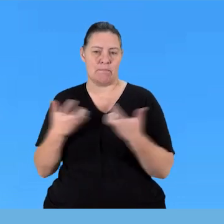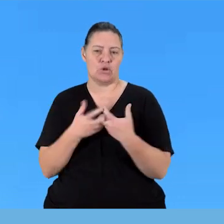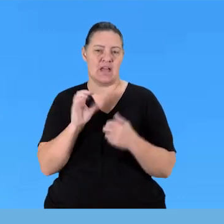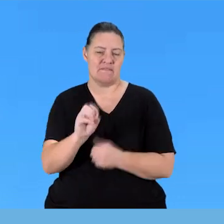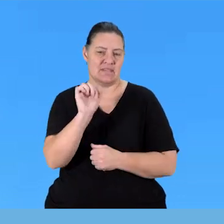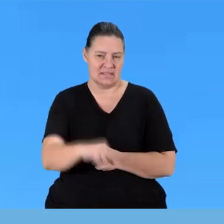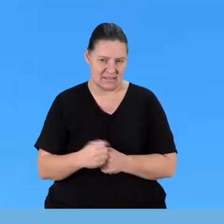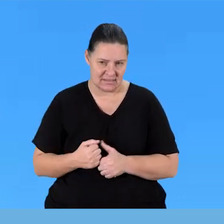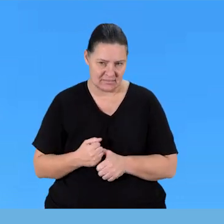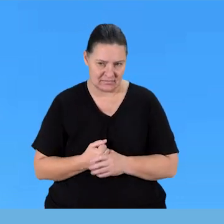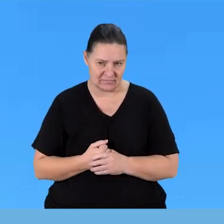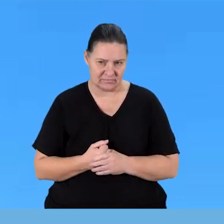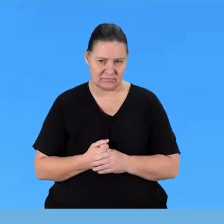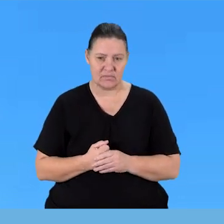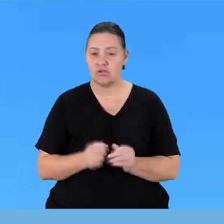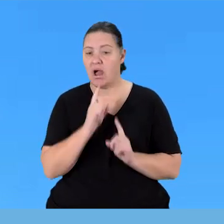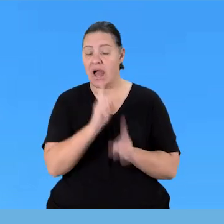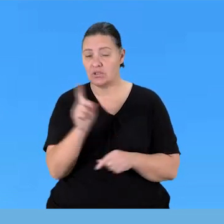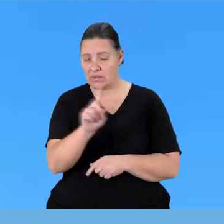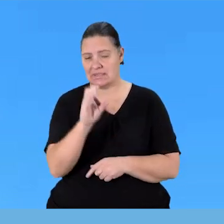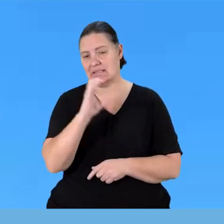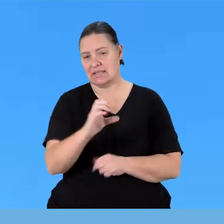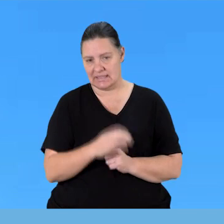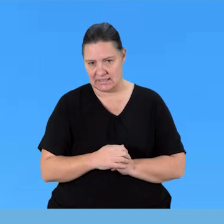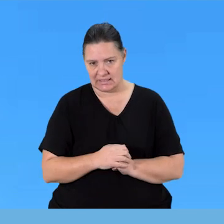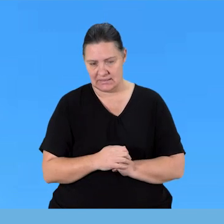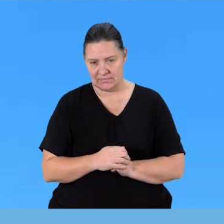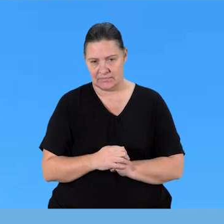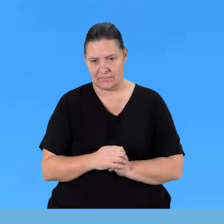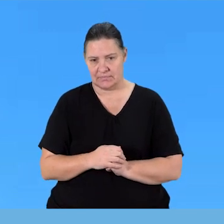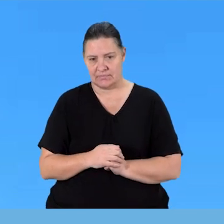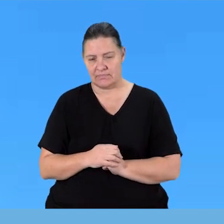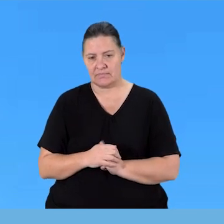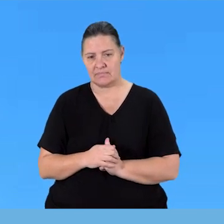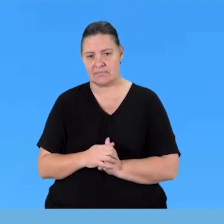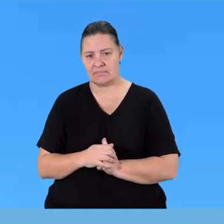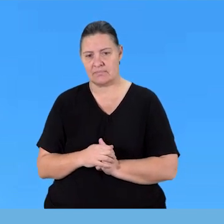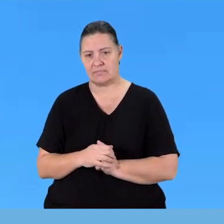undergo a chemical reaction. So the answer is C for mixture.